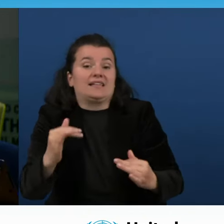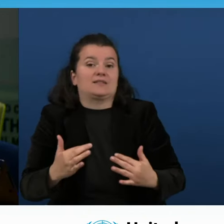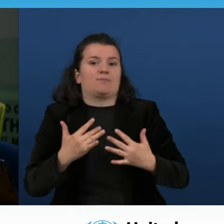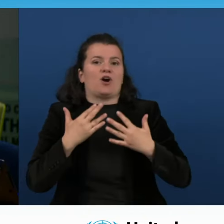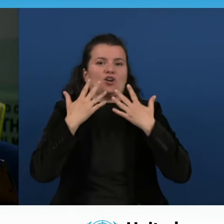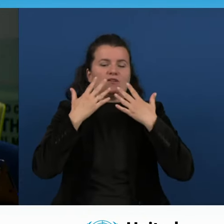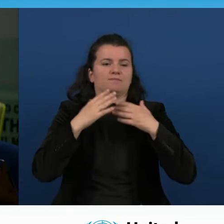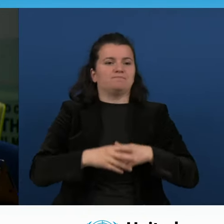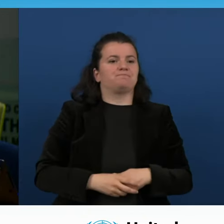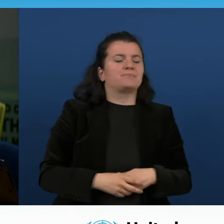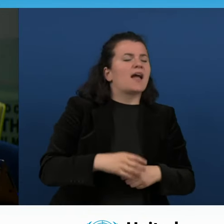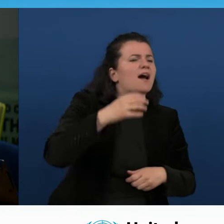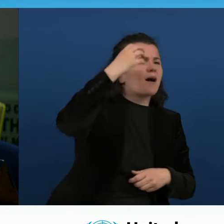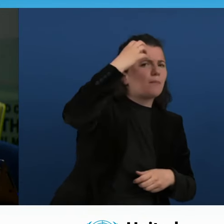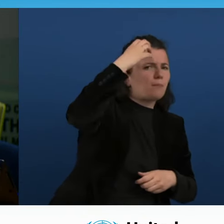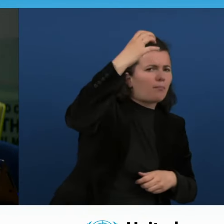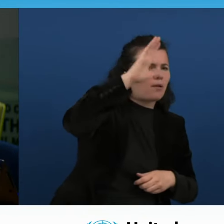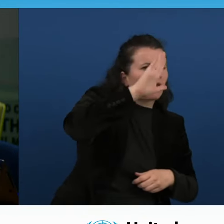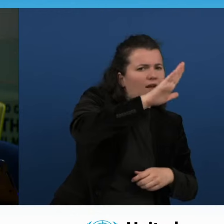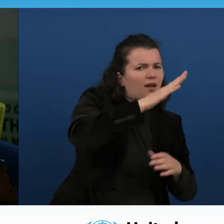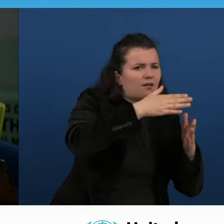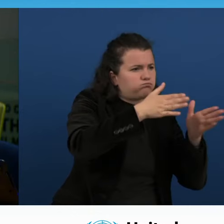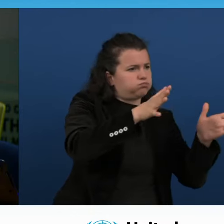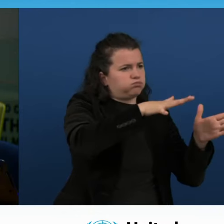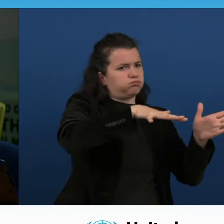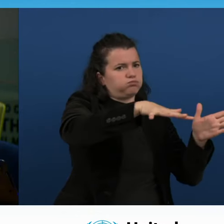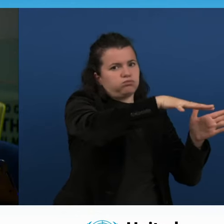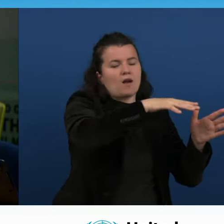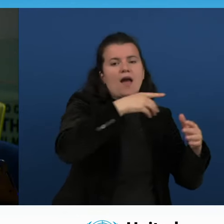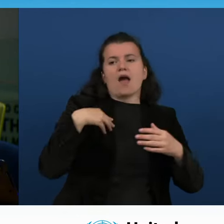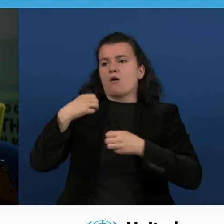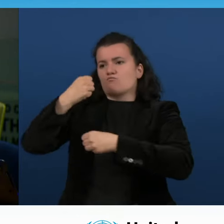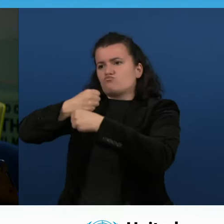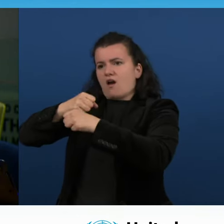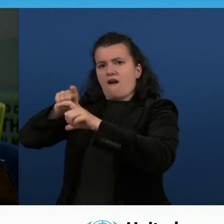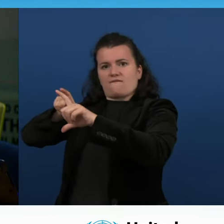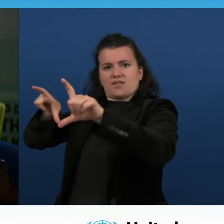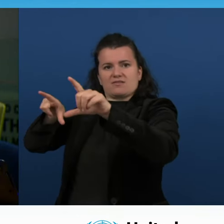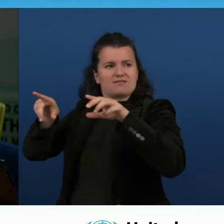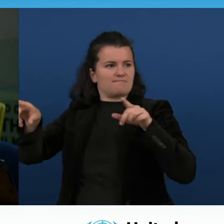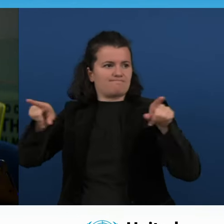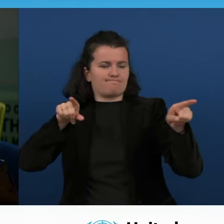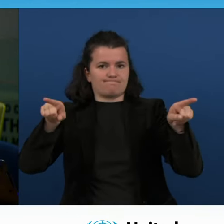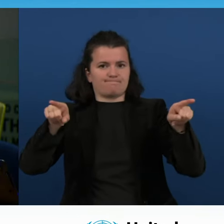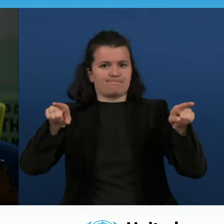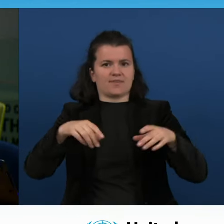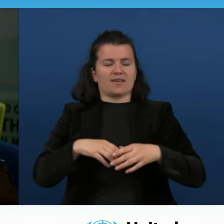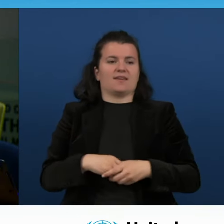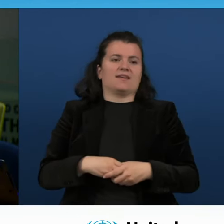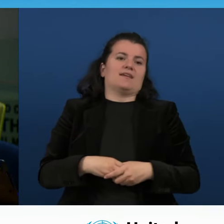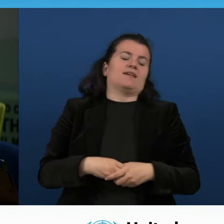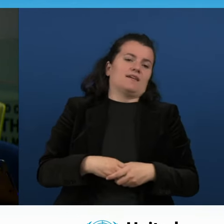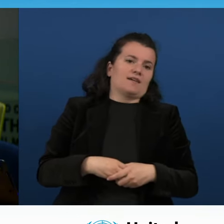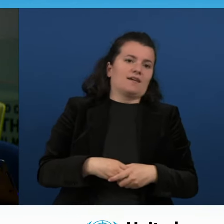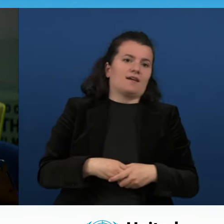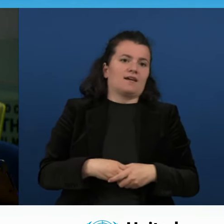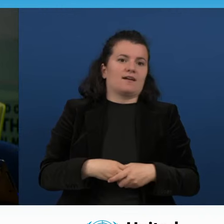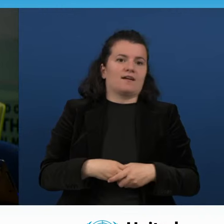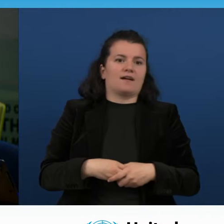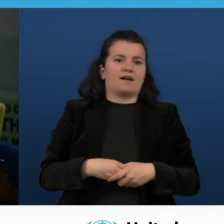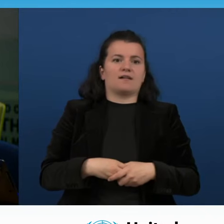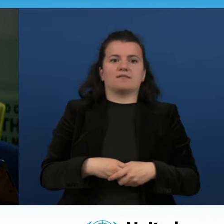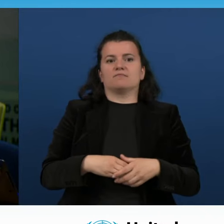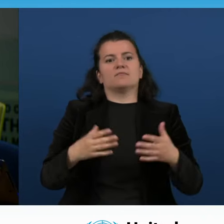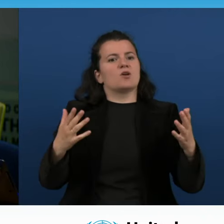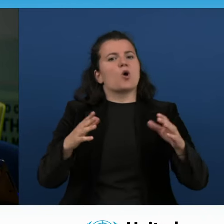perspective, I definitely would say that there is no small activity or no small program that